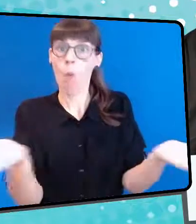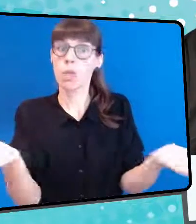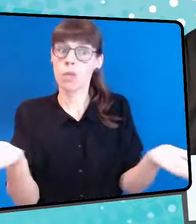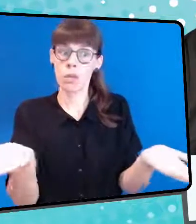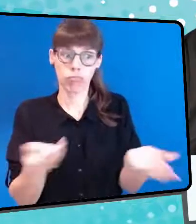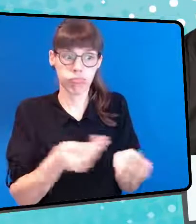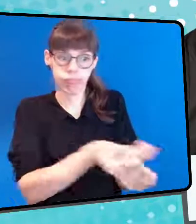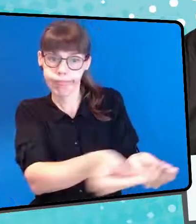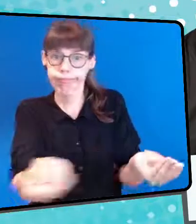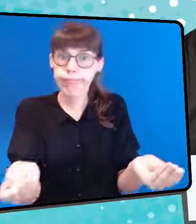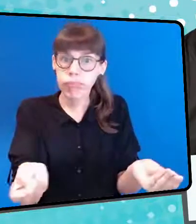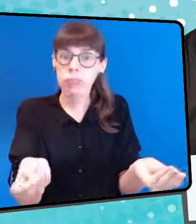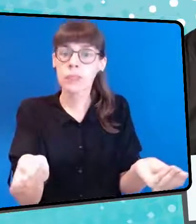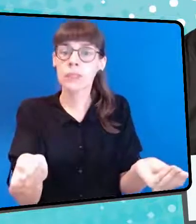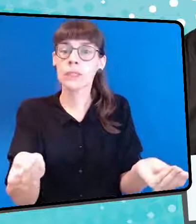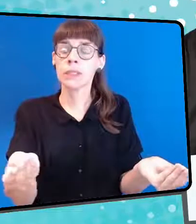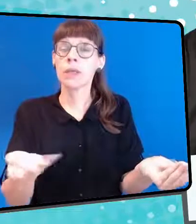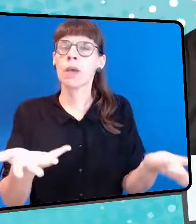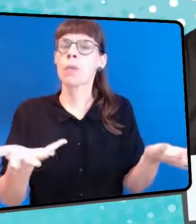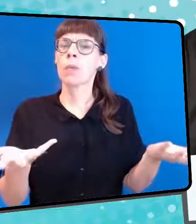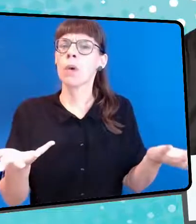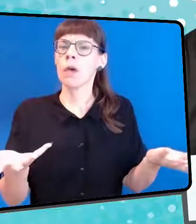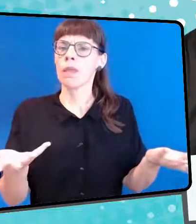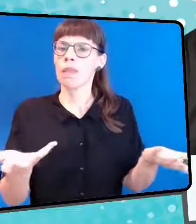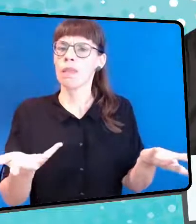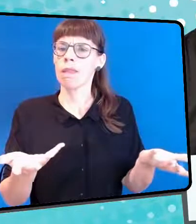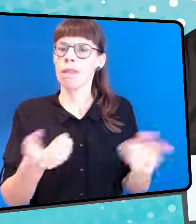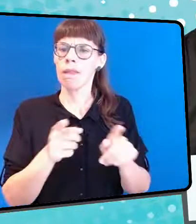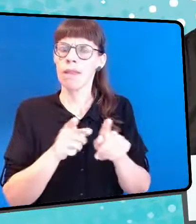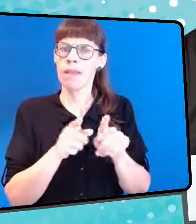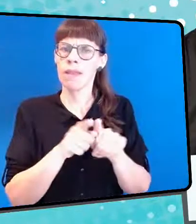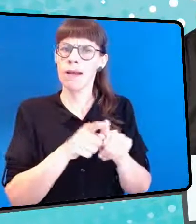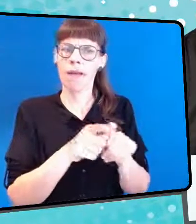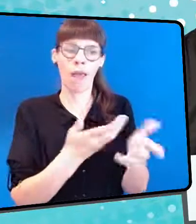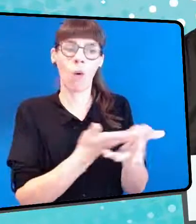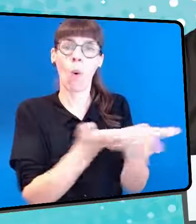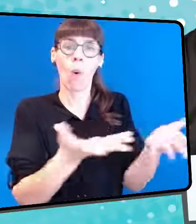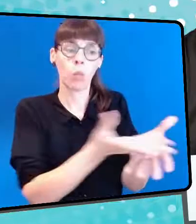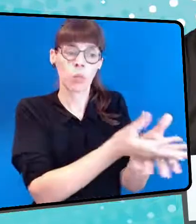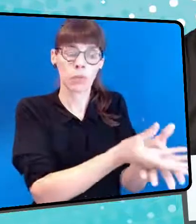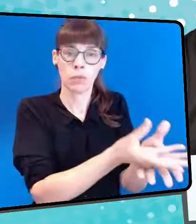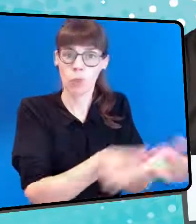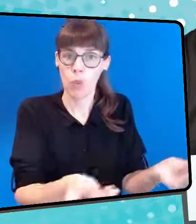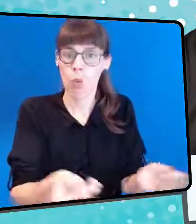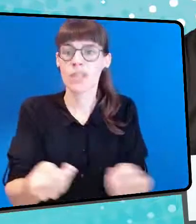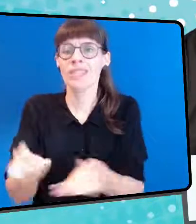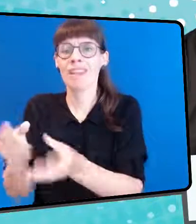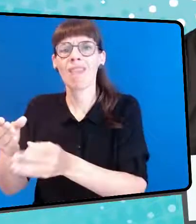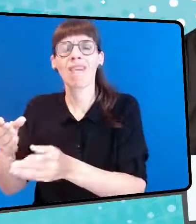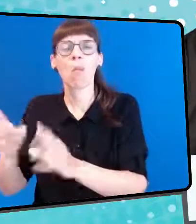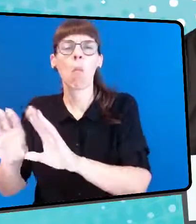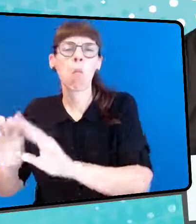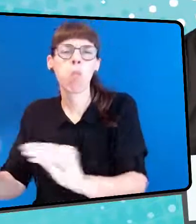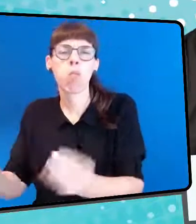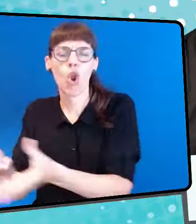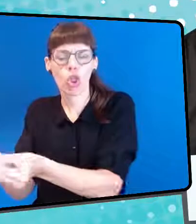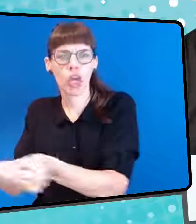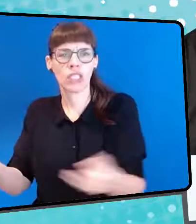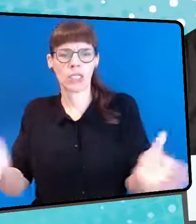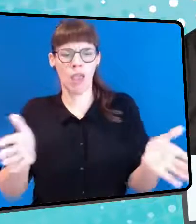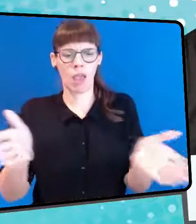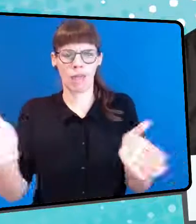the gap between open source and product in the space of research, for example? Oh, sure. Yeah, it's really interesting because